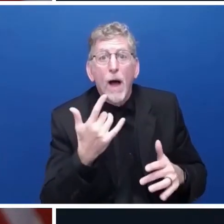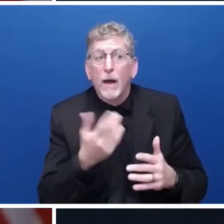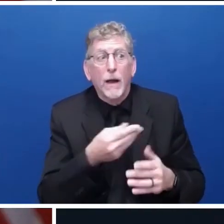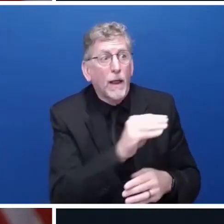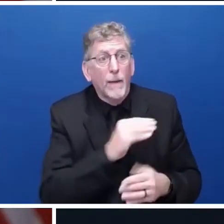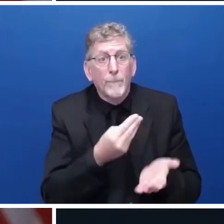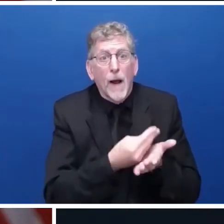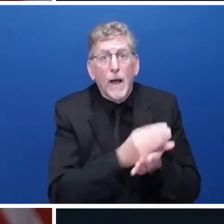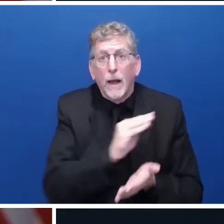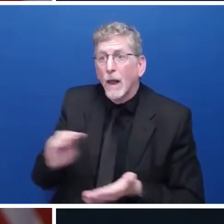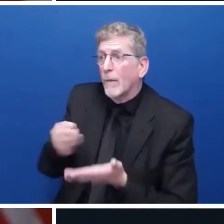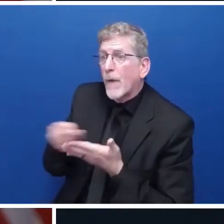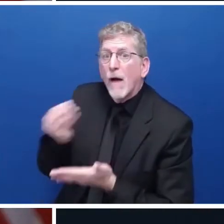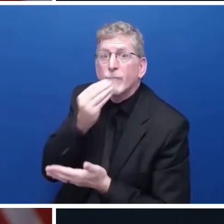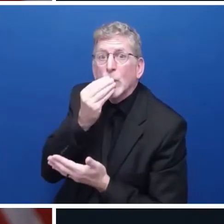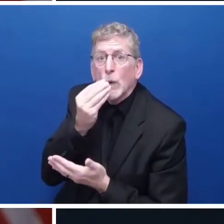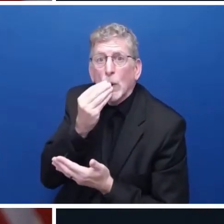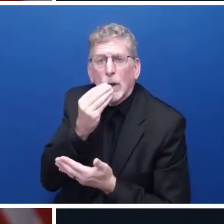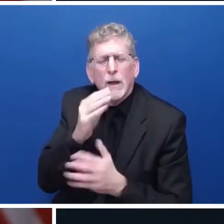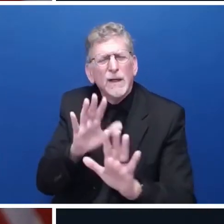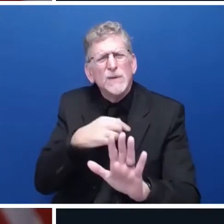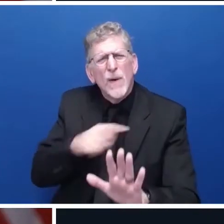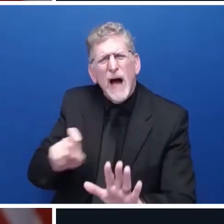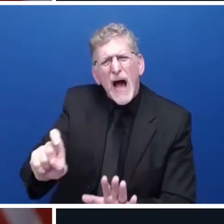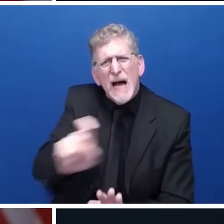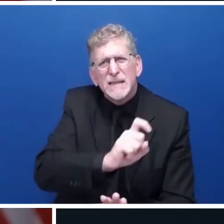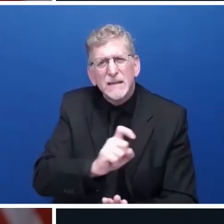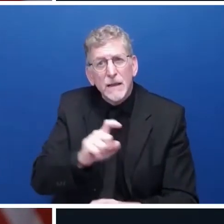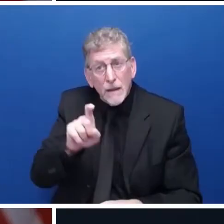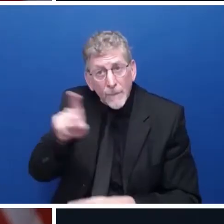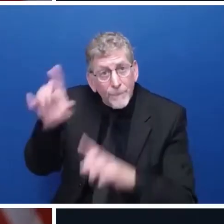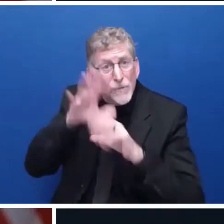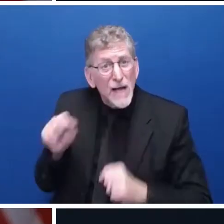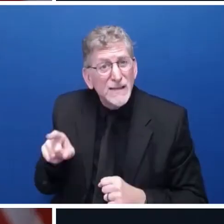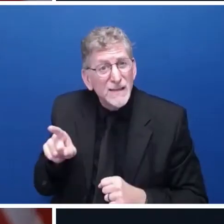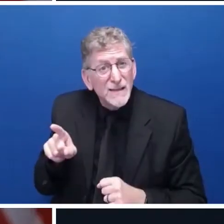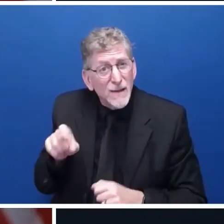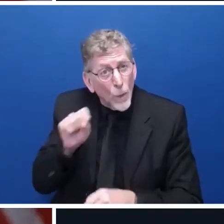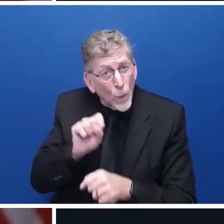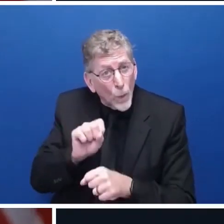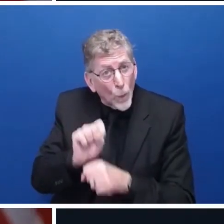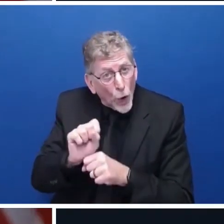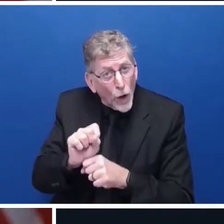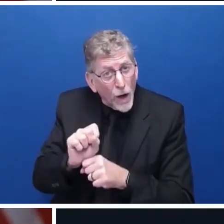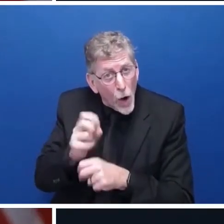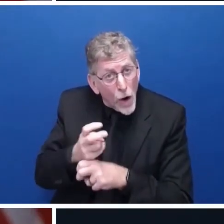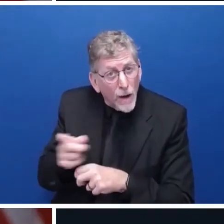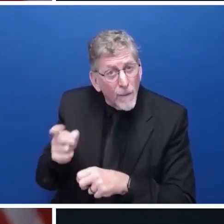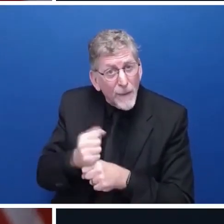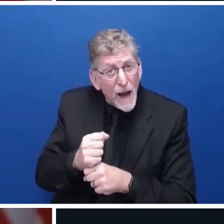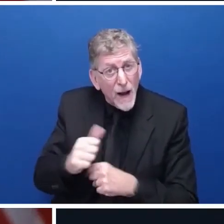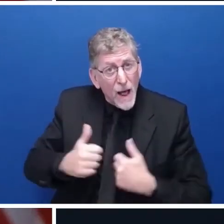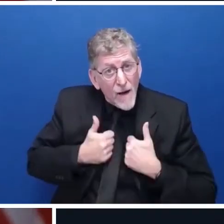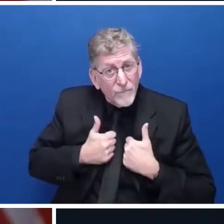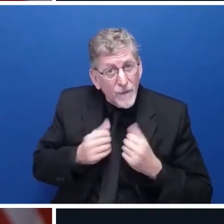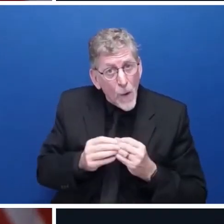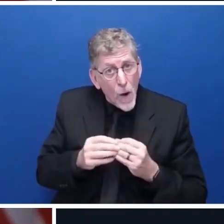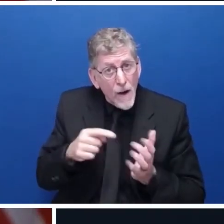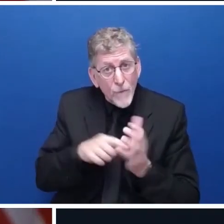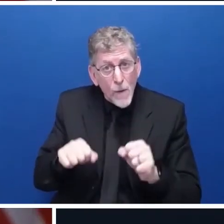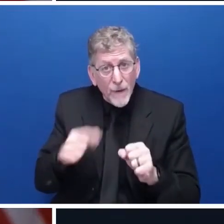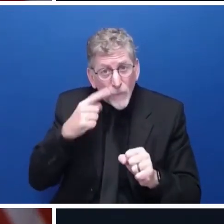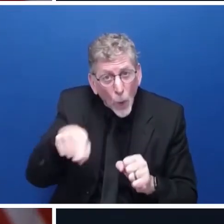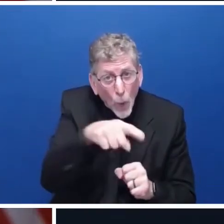your family? We all know the answer is no. I grew up in a house of service. My mother